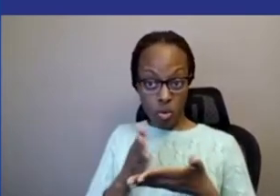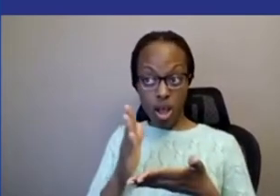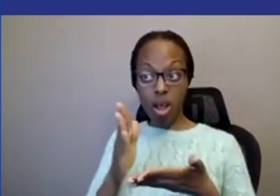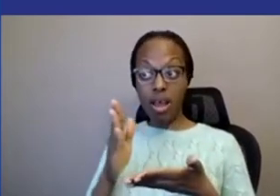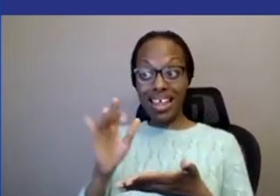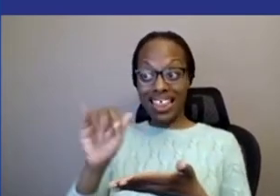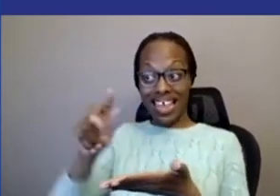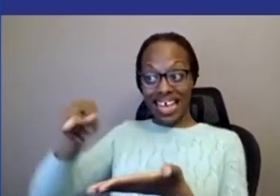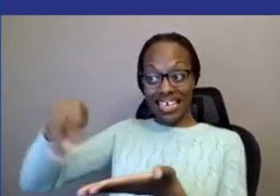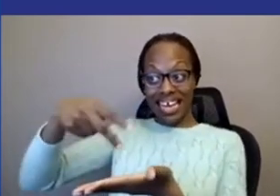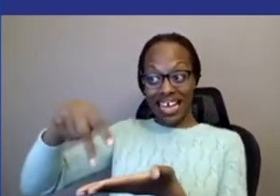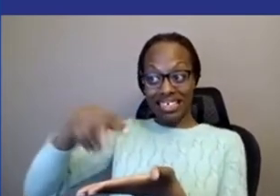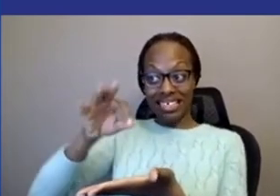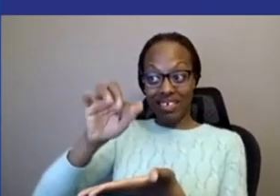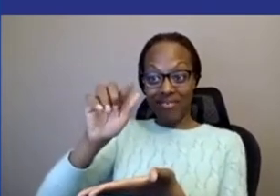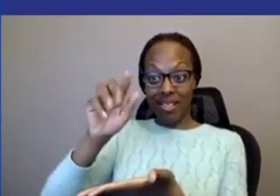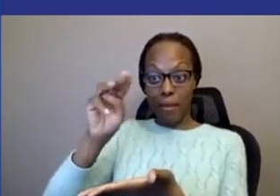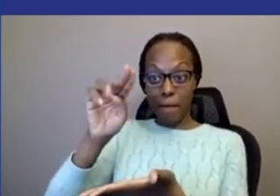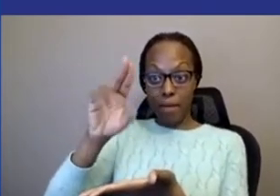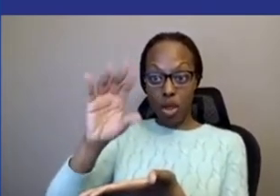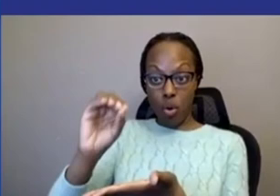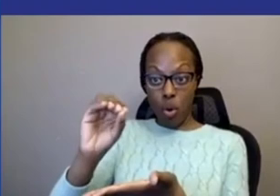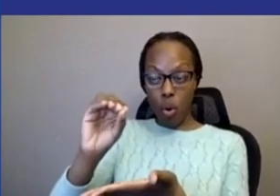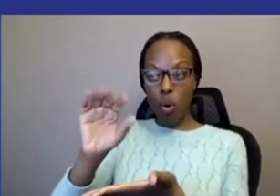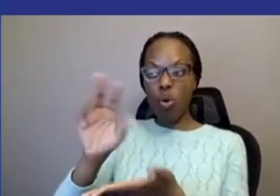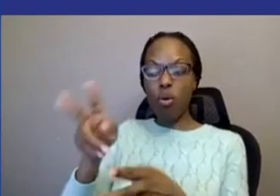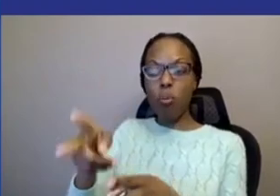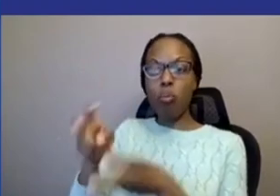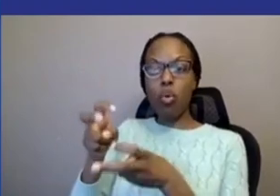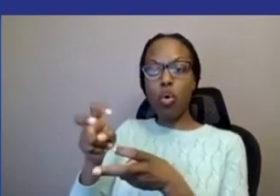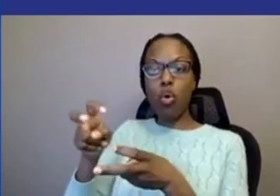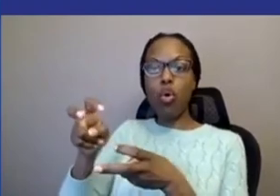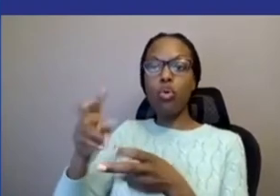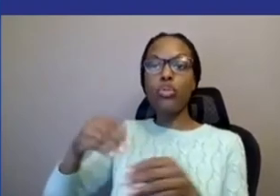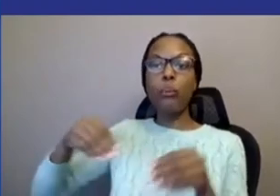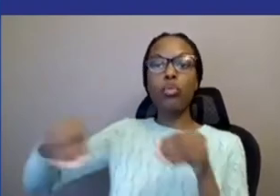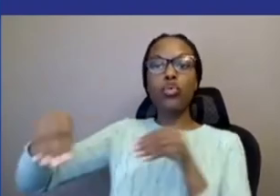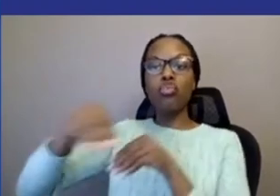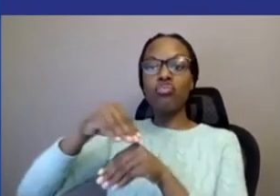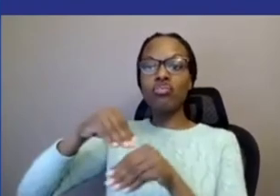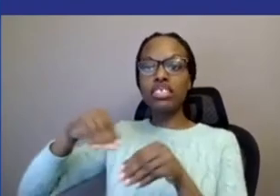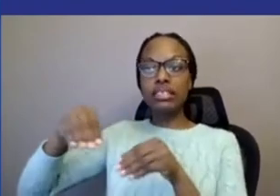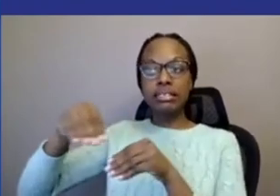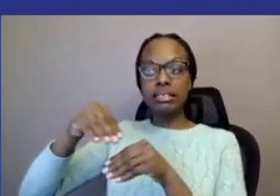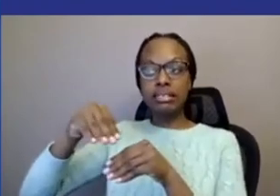from flamenco and only do movement of it and be outside of the form